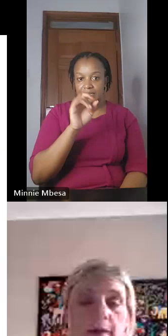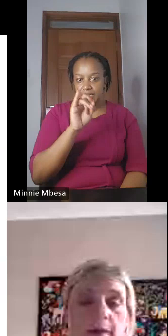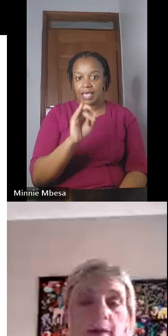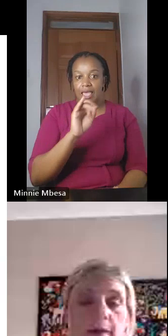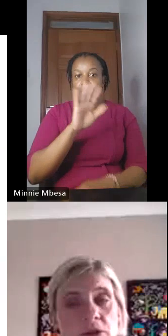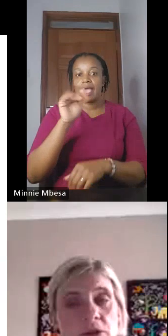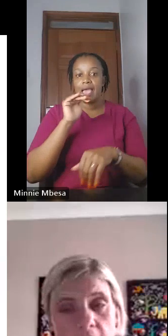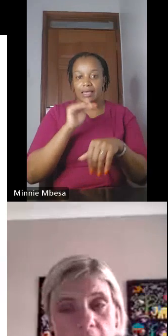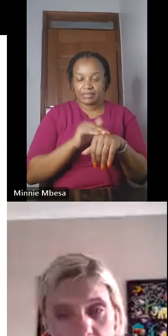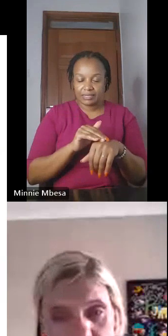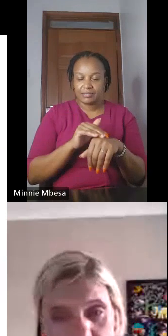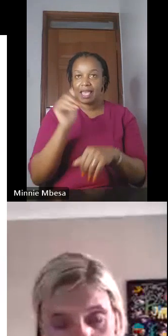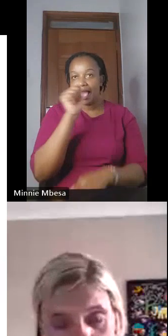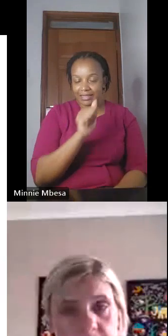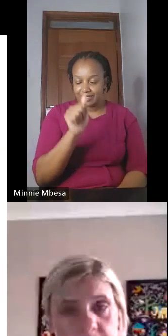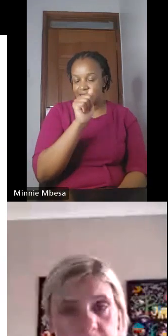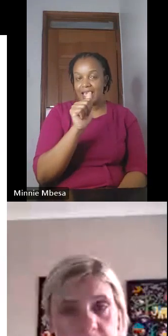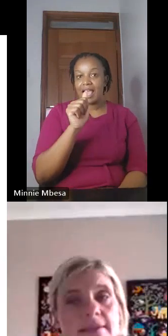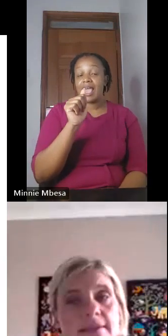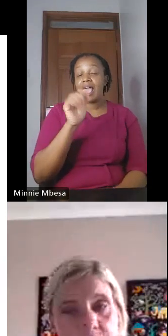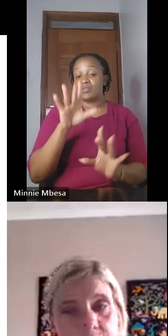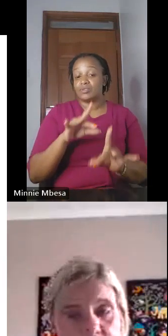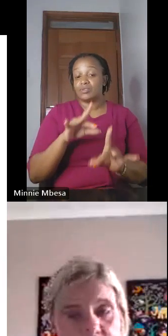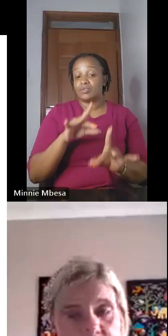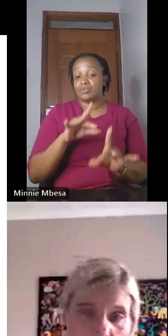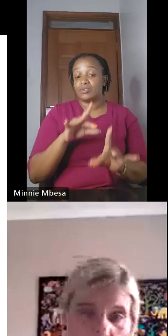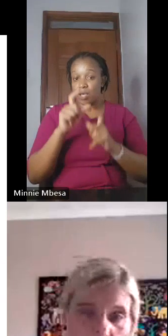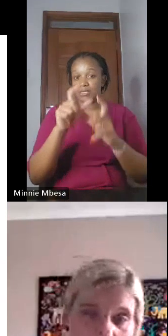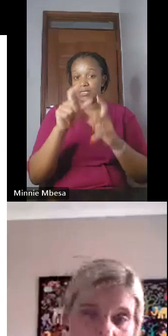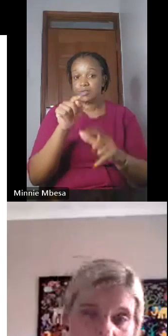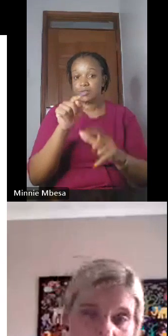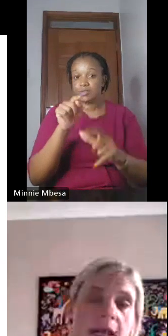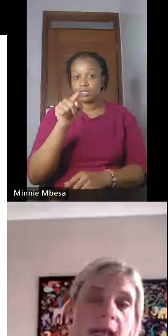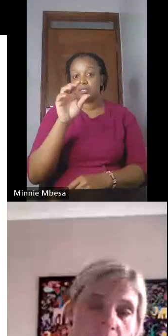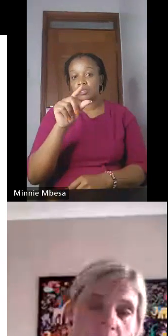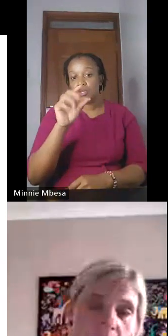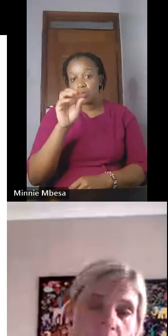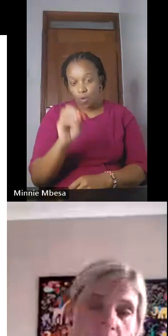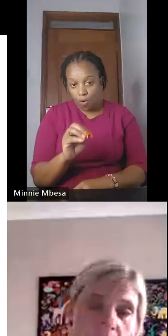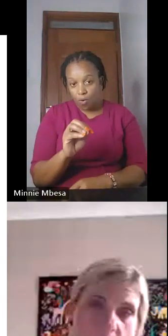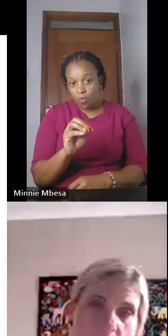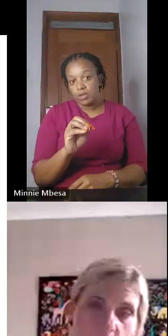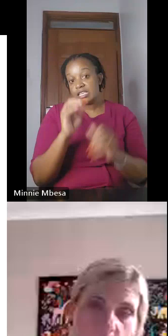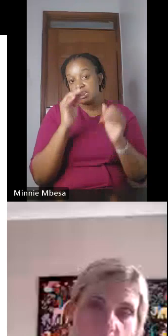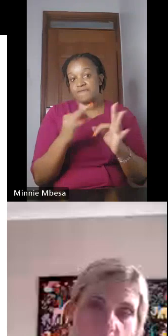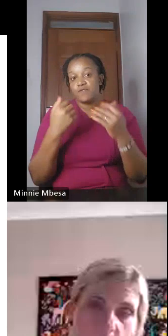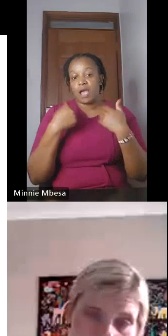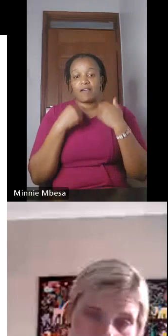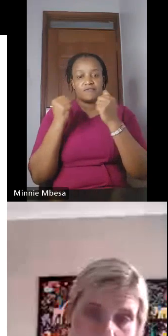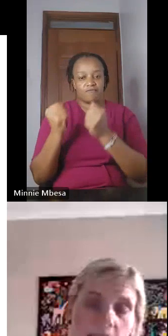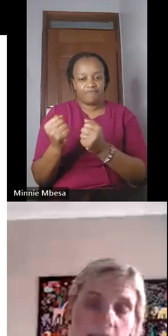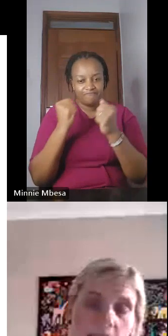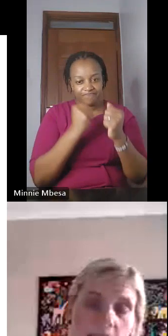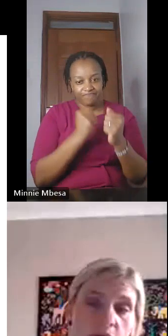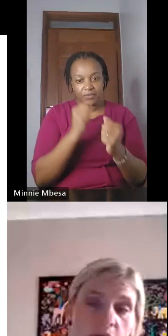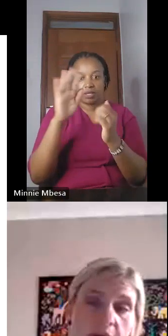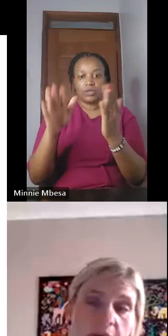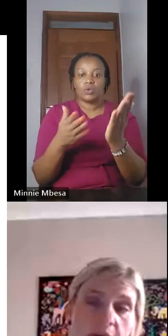australiaawardsafrica.org if you are having difficulties in submitting your application as a result of your